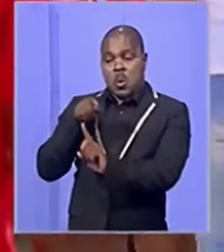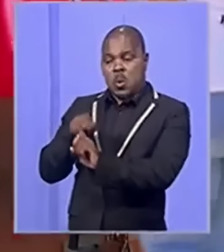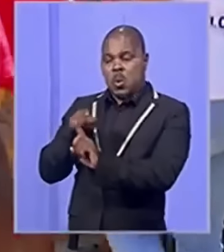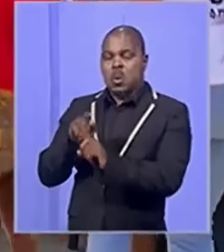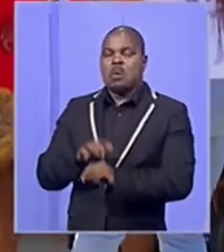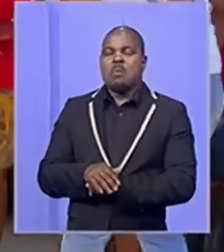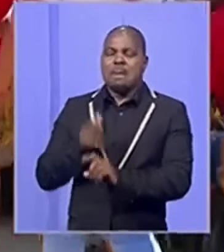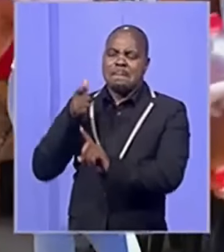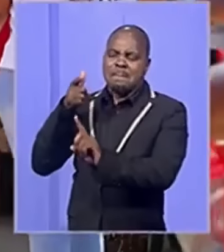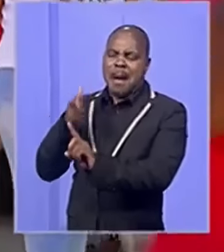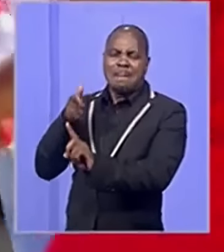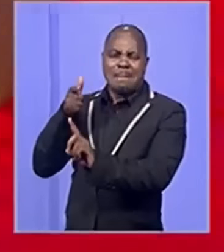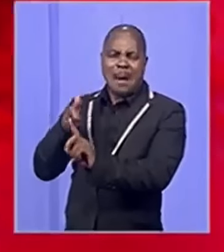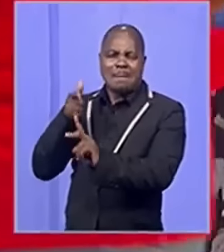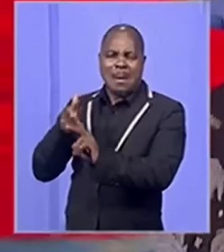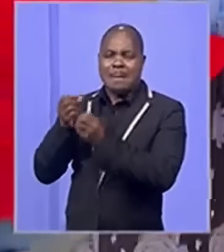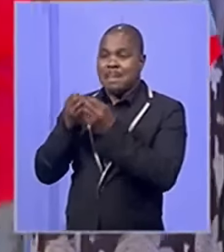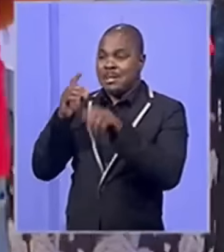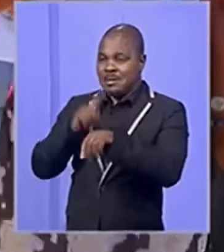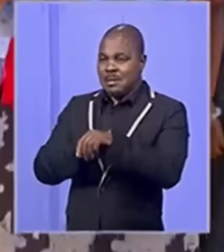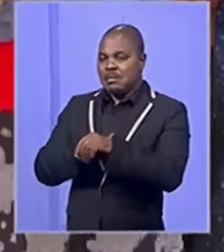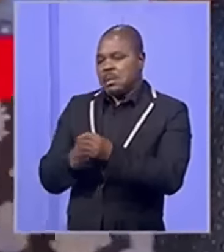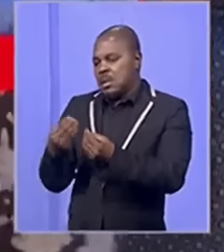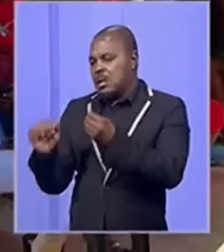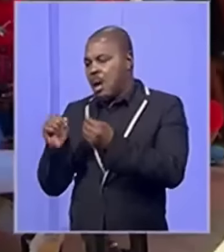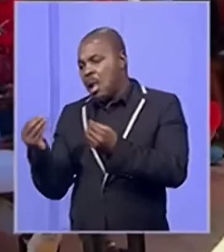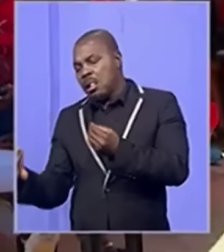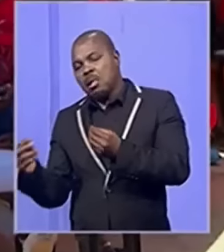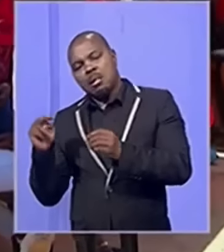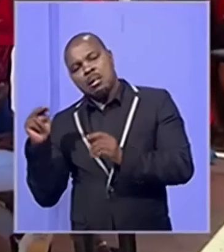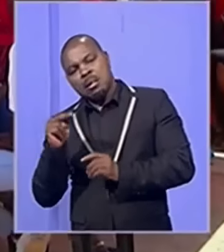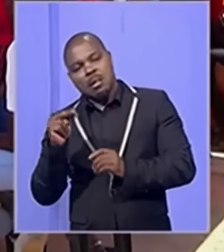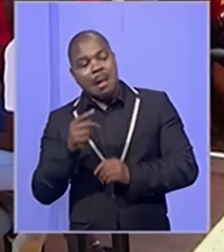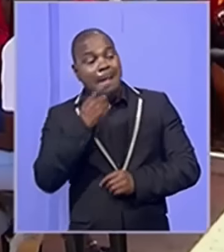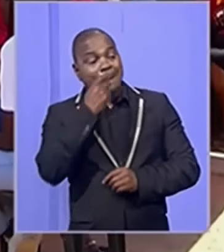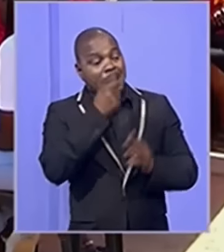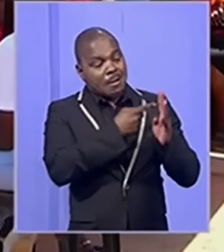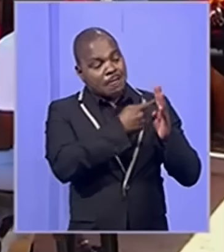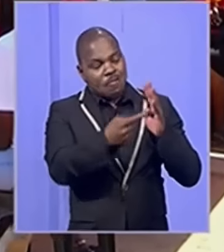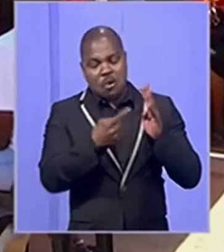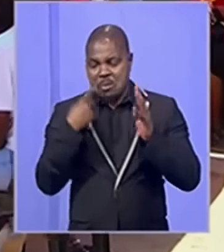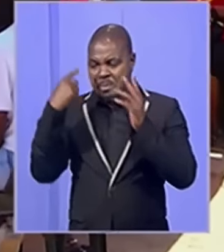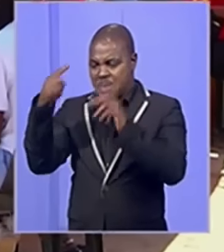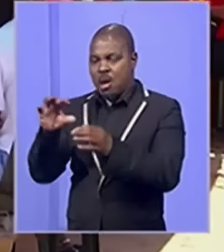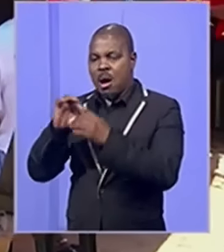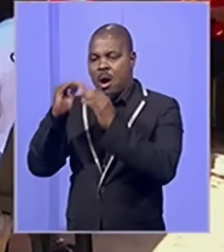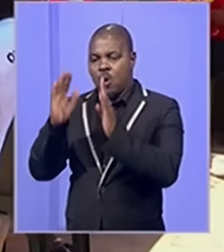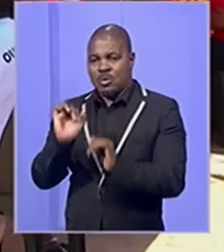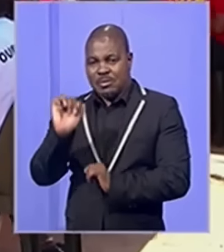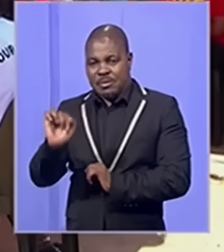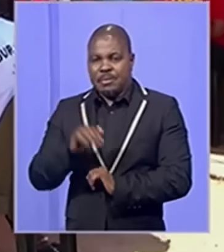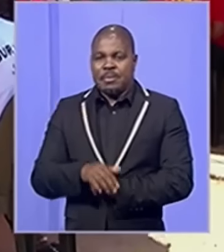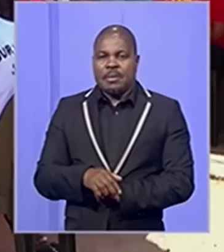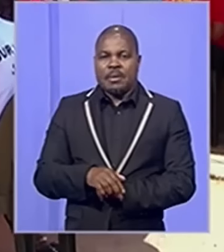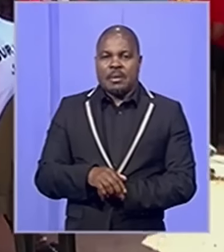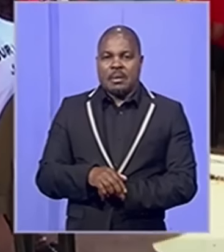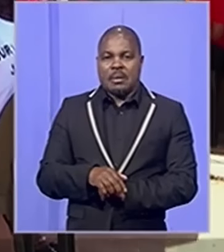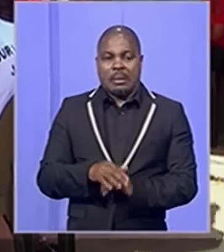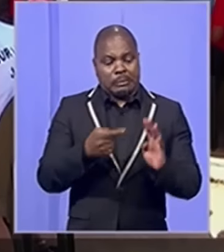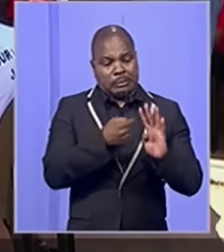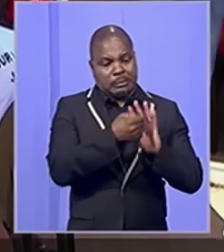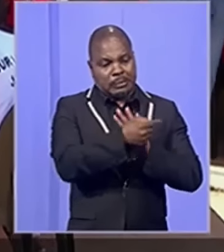makgetlo a le mmalwa fa pele ga ngwana wa gagwe ke banna ba le bane ba ba neng ba tshoganyetsa legae la gagwe. Balotofadiwa ba ba